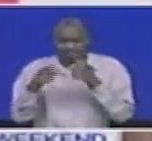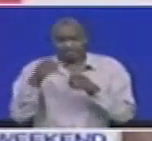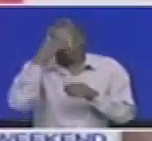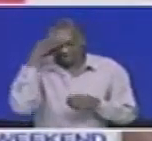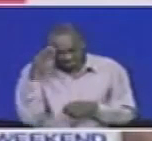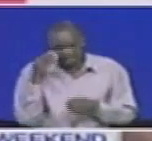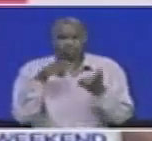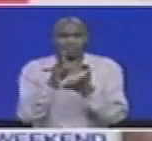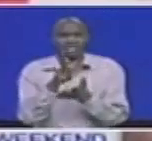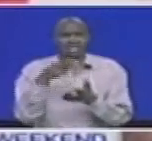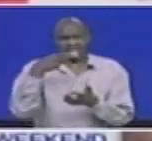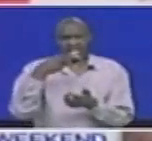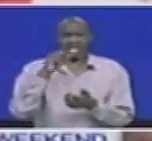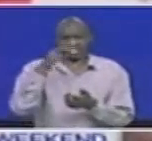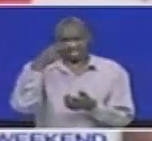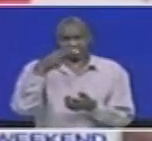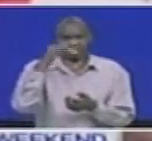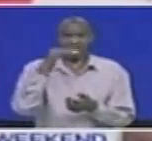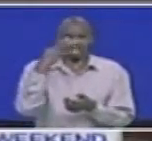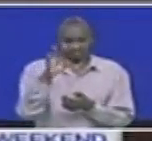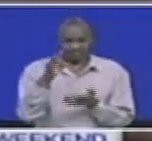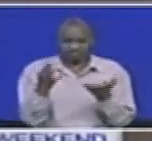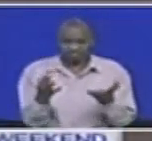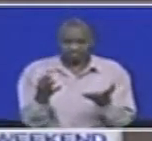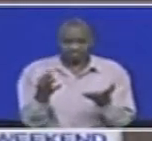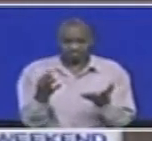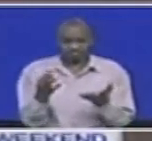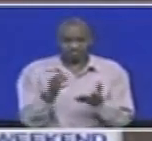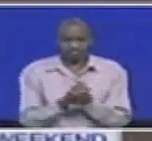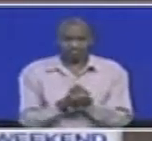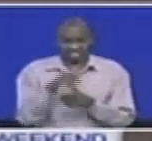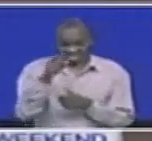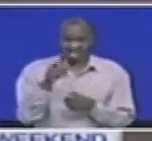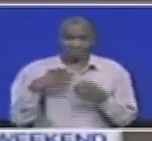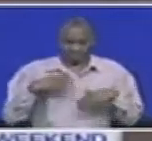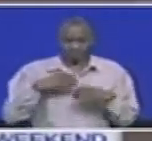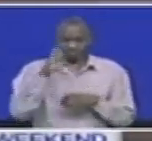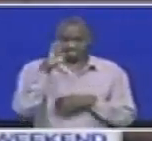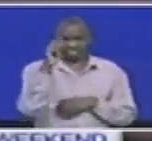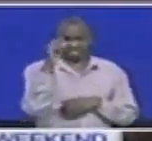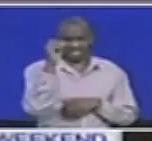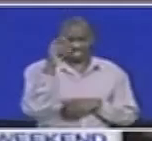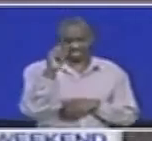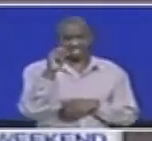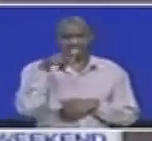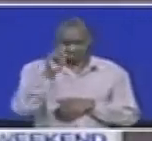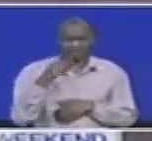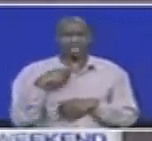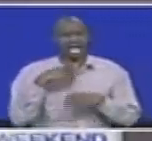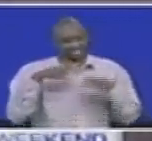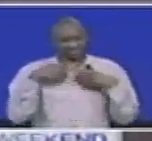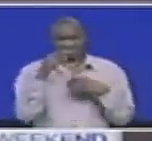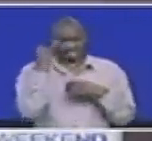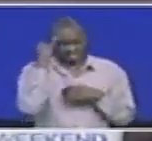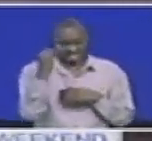kwenda kulipa penye wanalipia pesa ya NHIF. The residents of Iten are elated about the idea. It will save